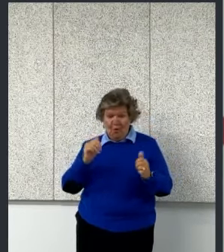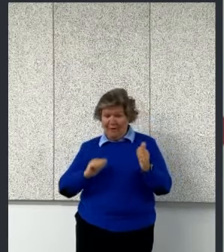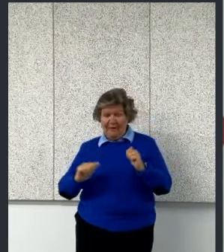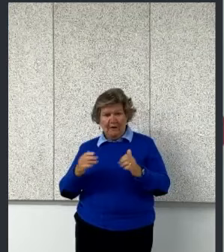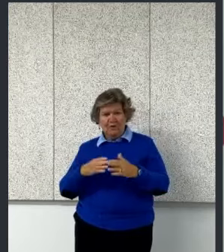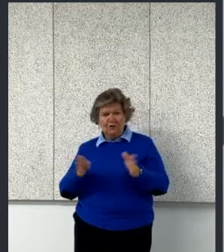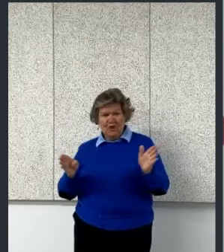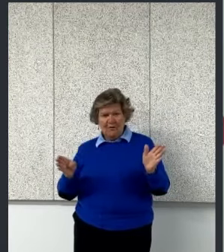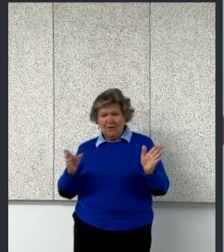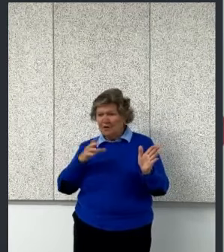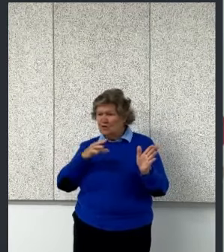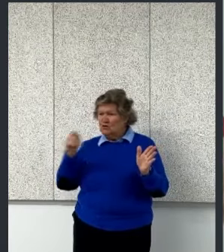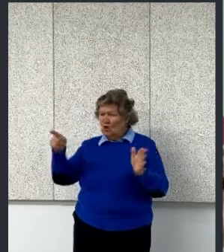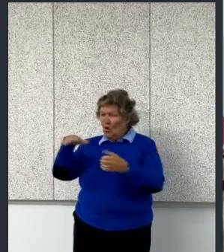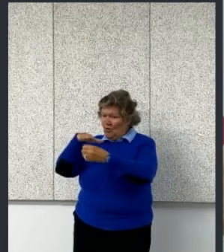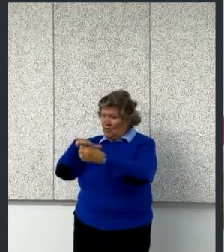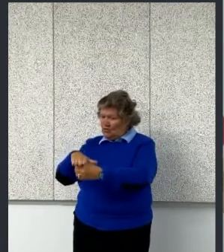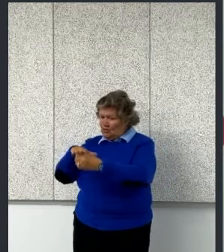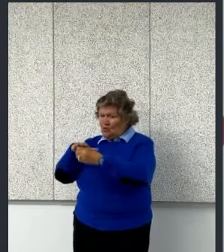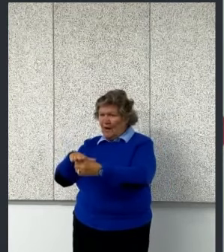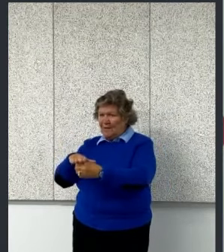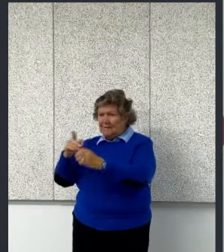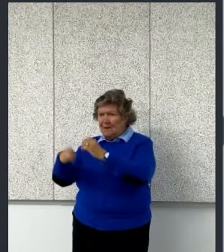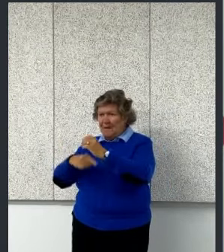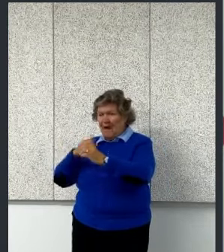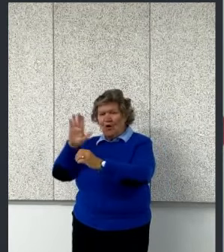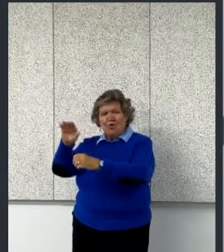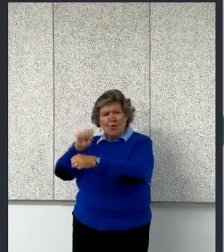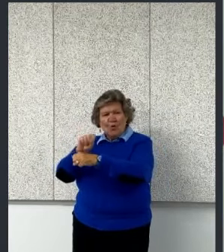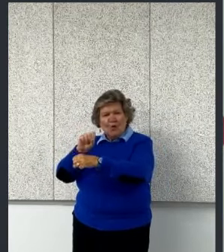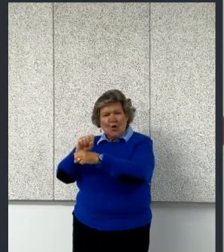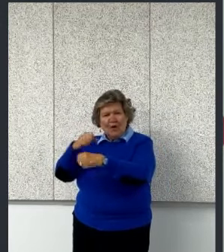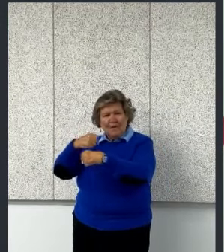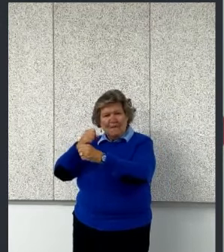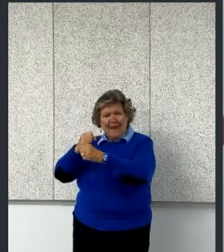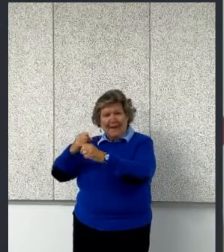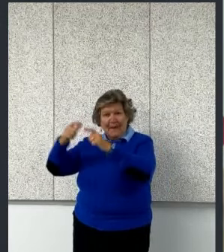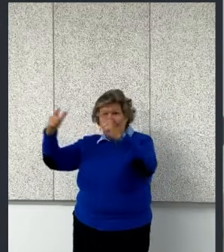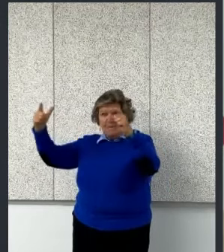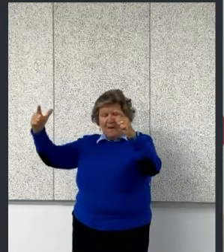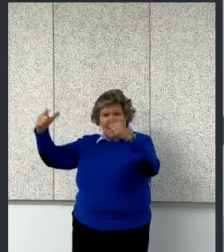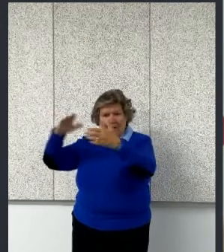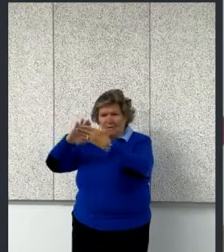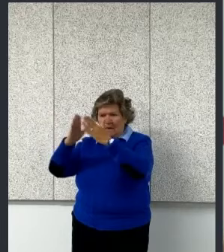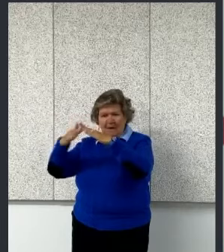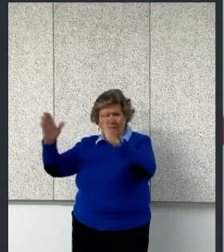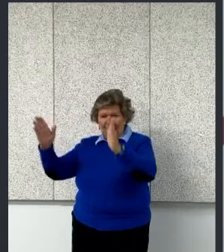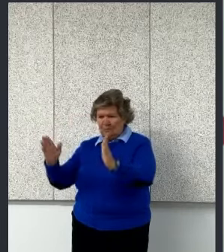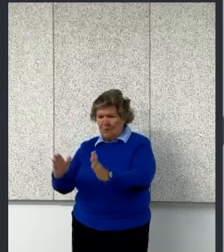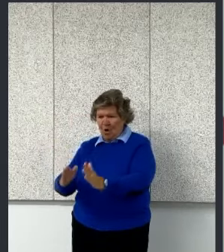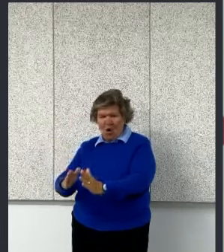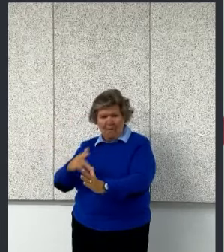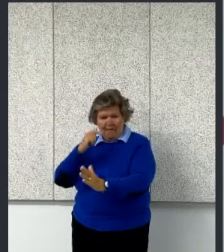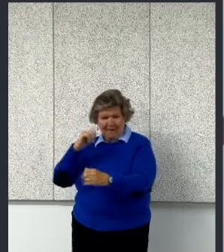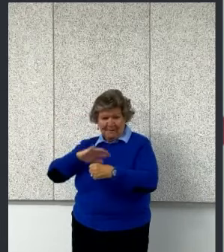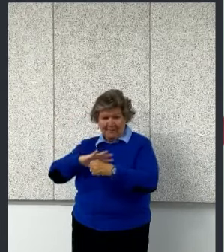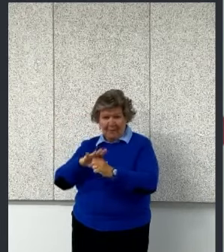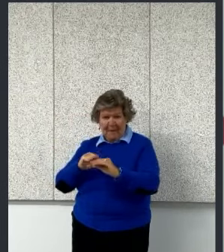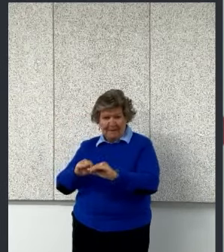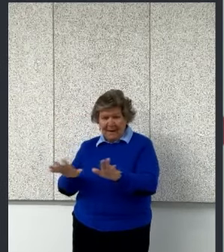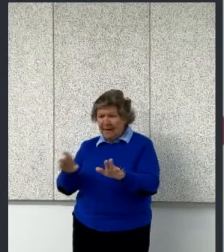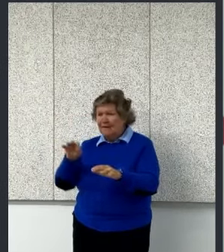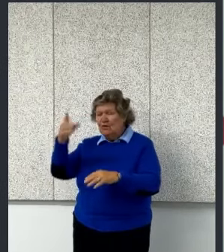about how you're scaling your work as you come out of the pandemic, again, it's easy for us to say that, but at the same time, knowing more helps